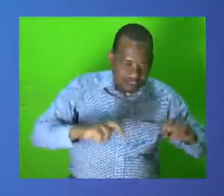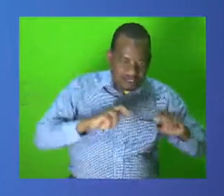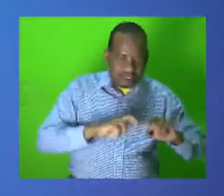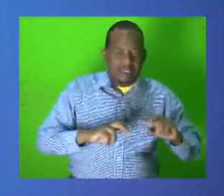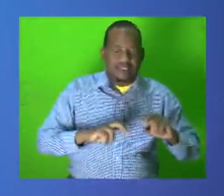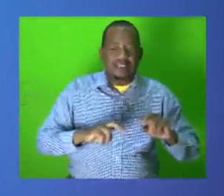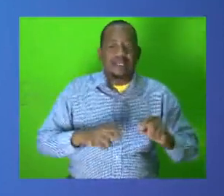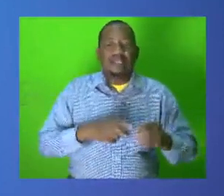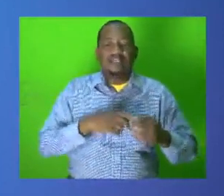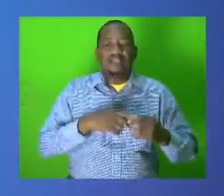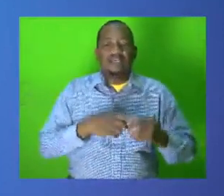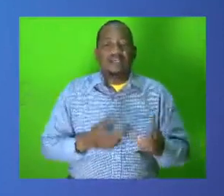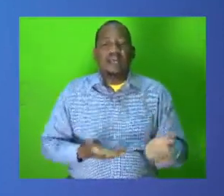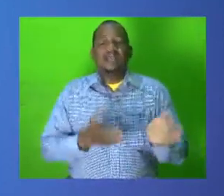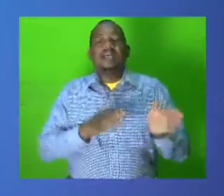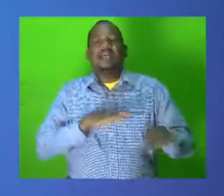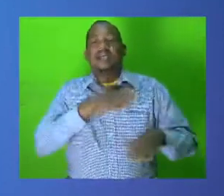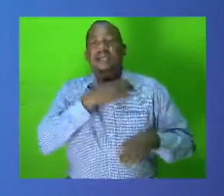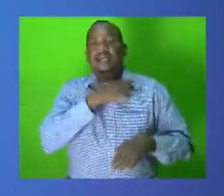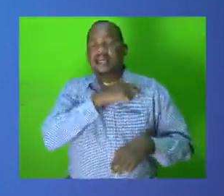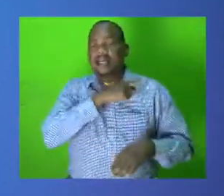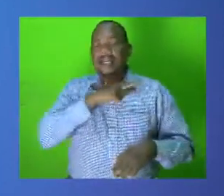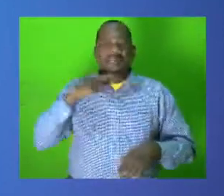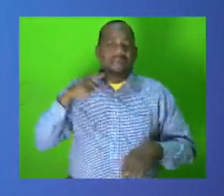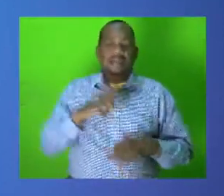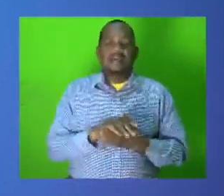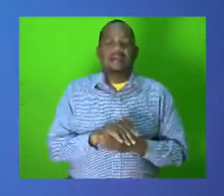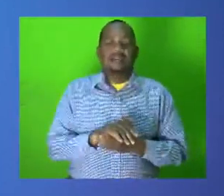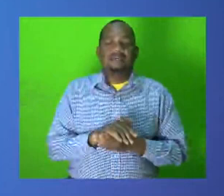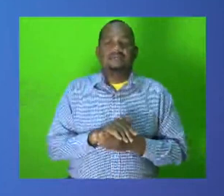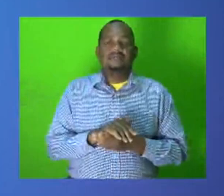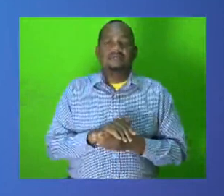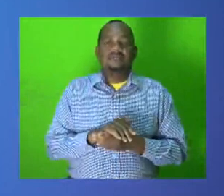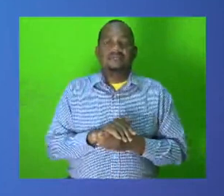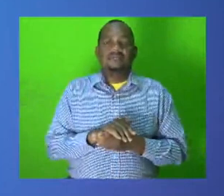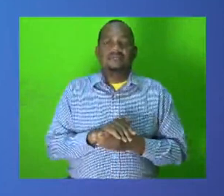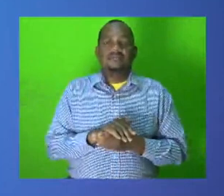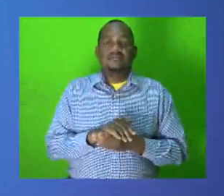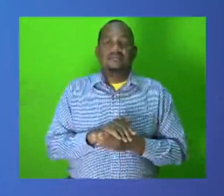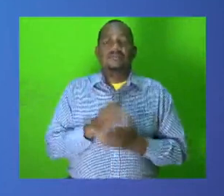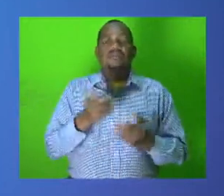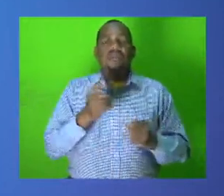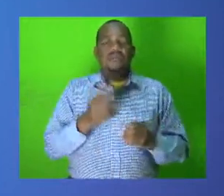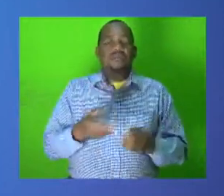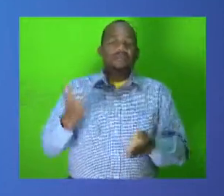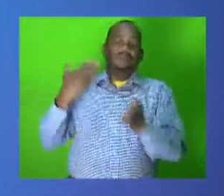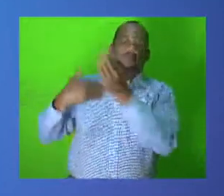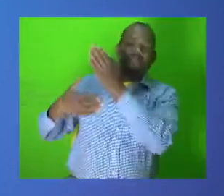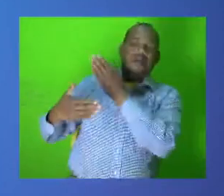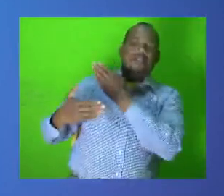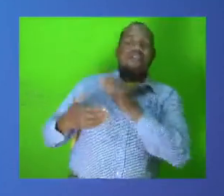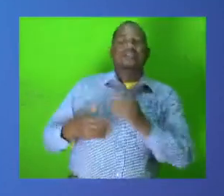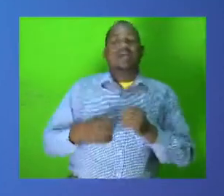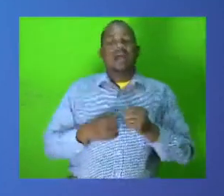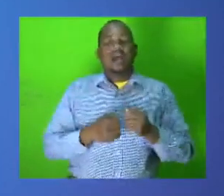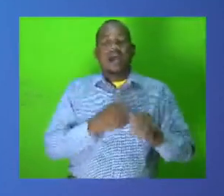activities. So they use the past action that done by that criminal, by that purpose